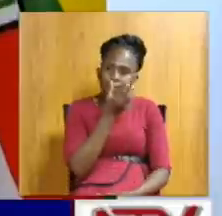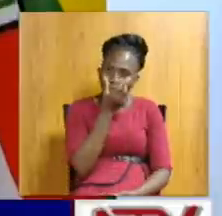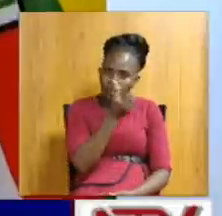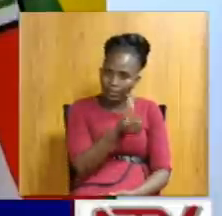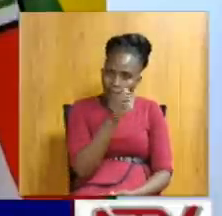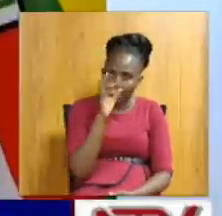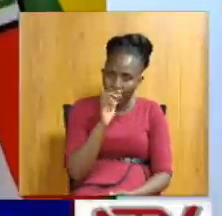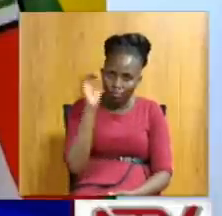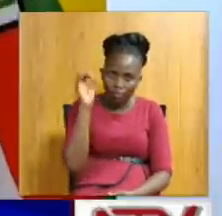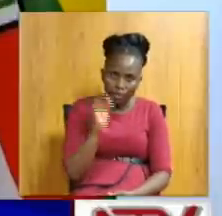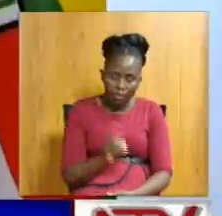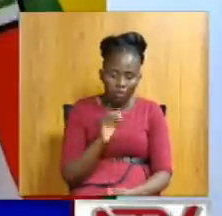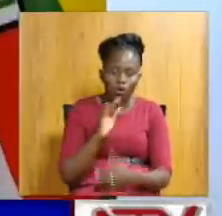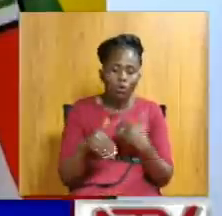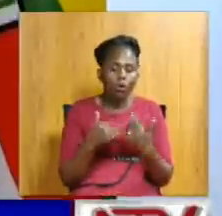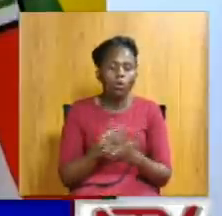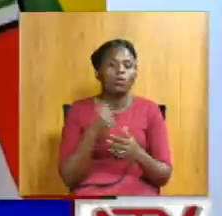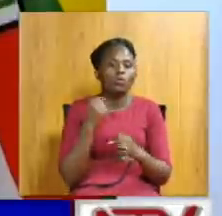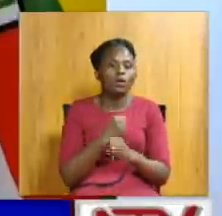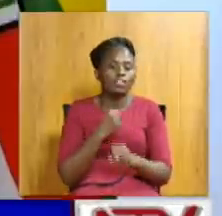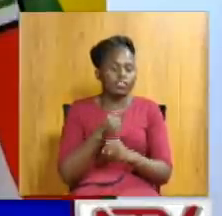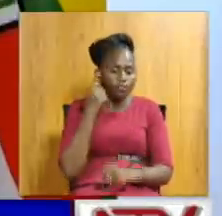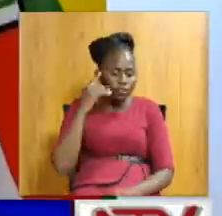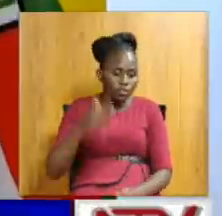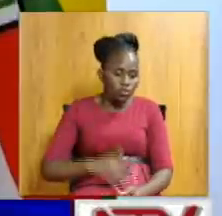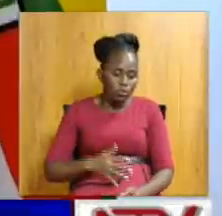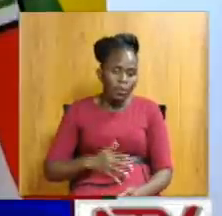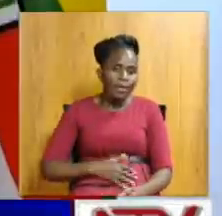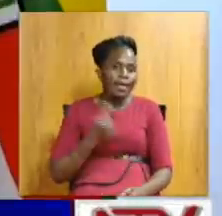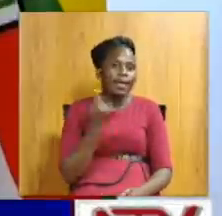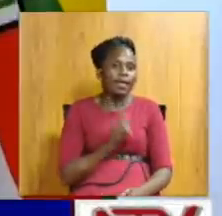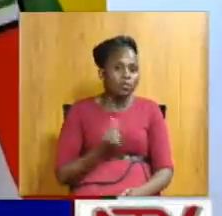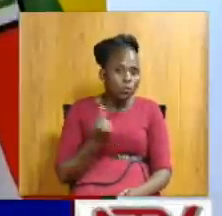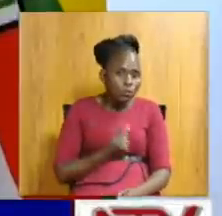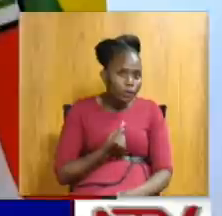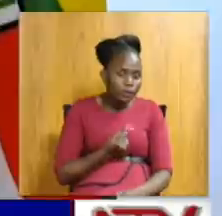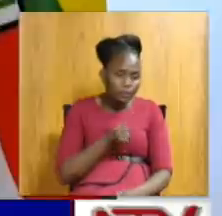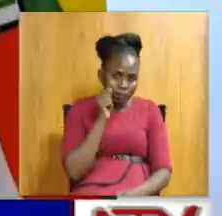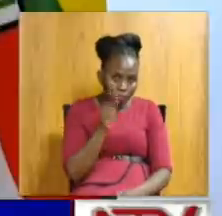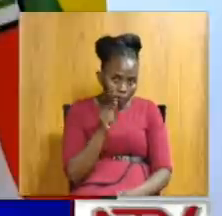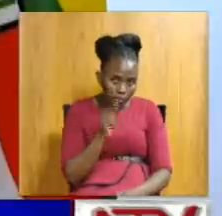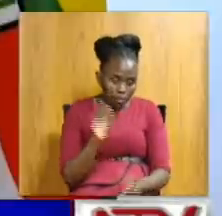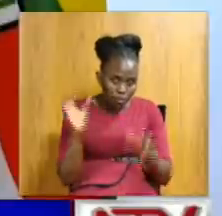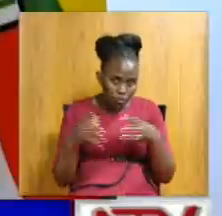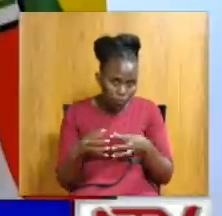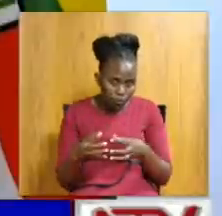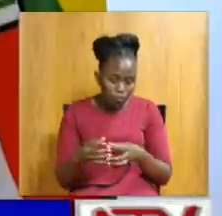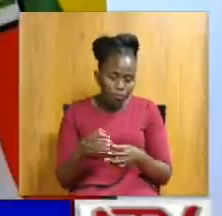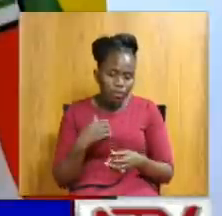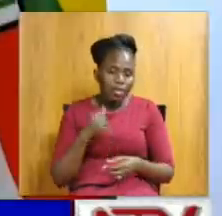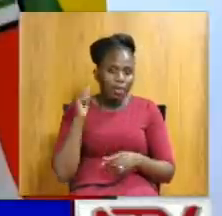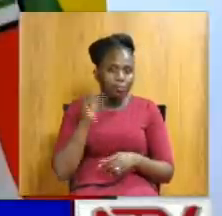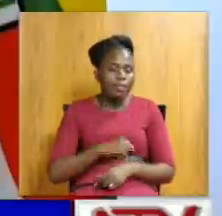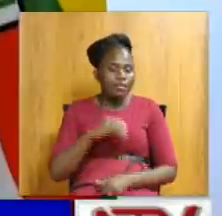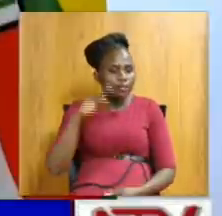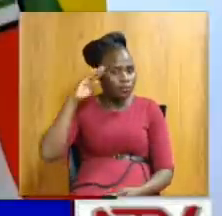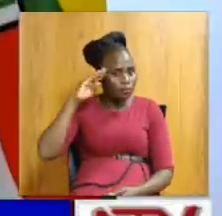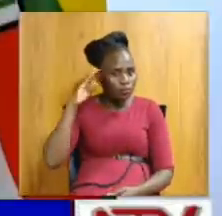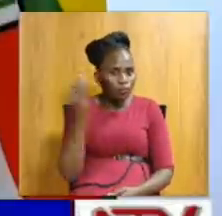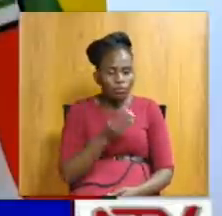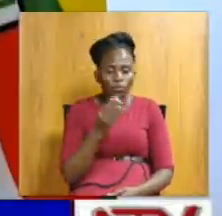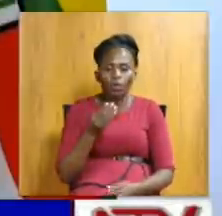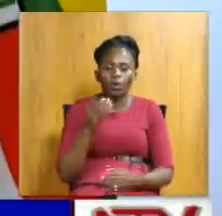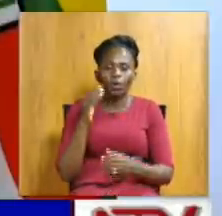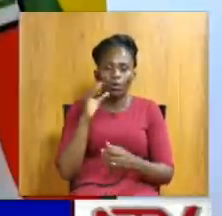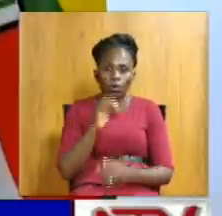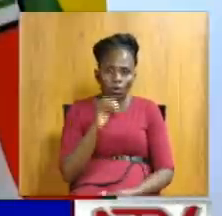Uganda were abakorerekeda kyonka, teach me each keken. I must salute the operational education